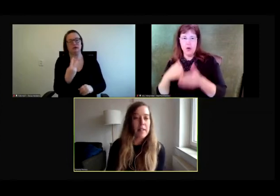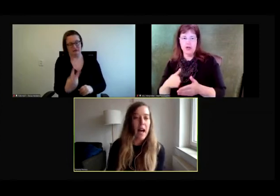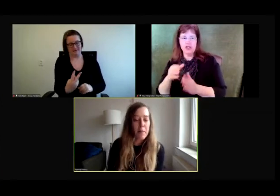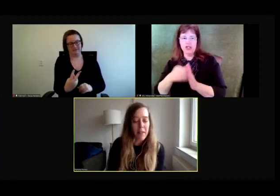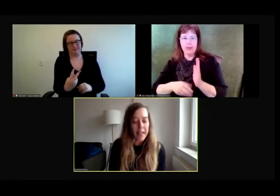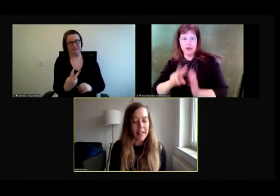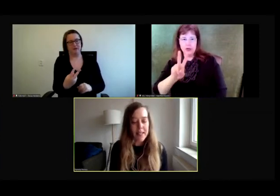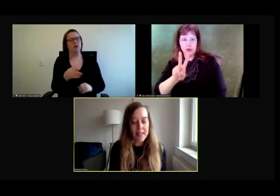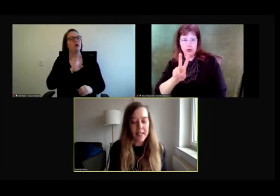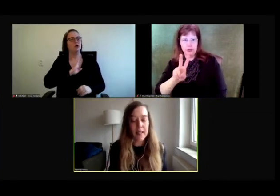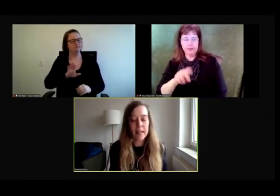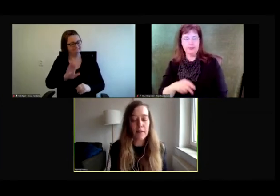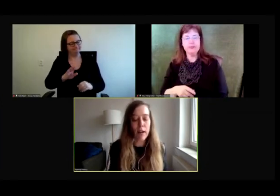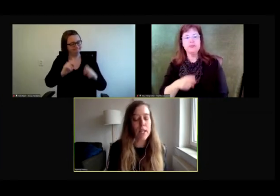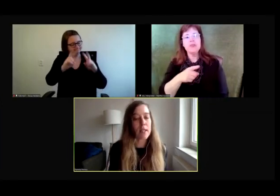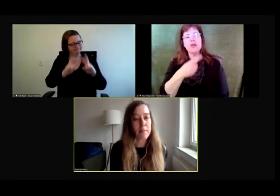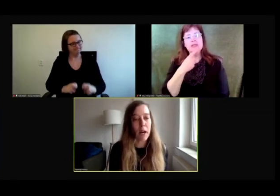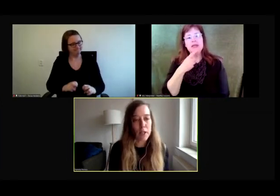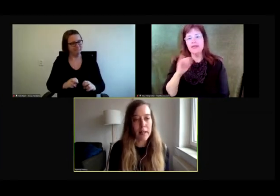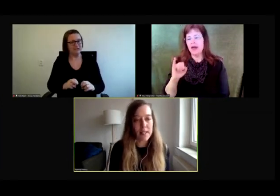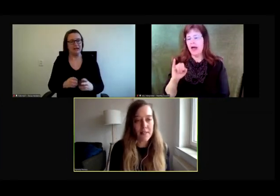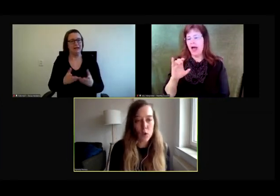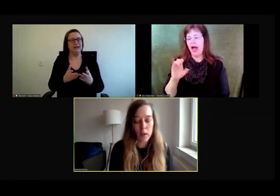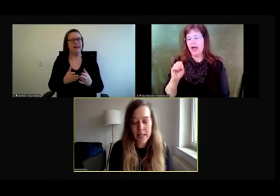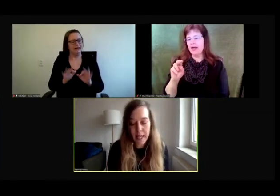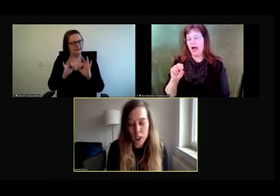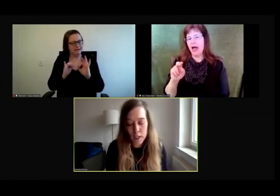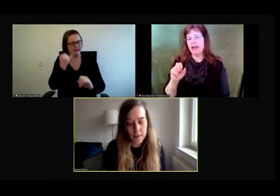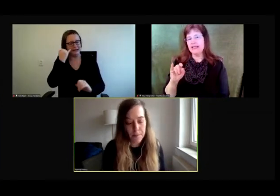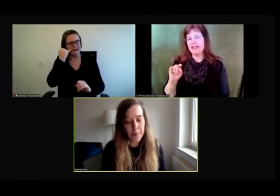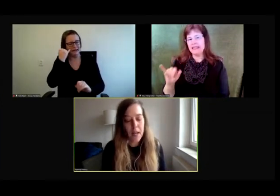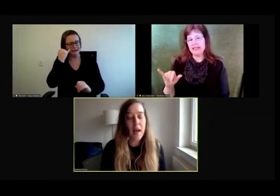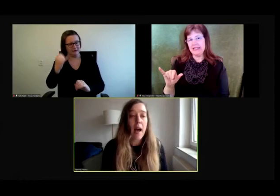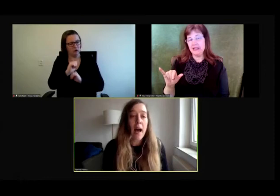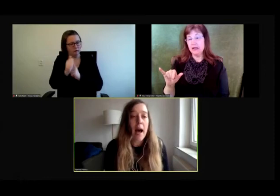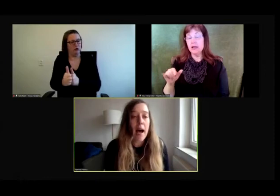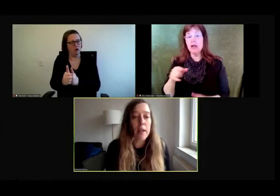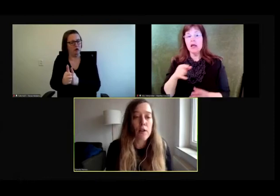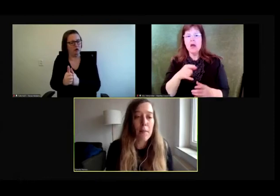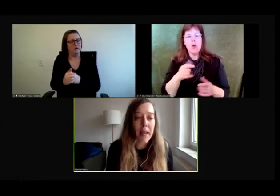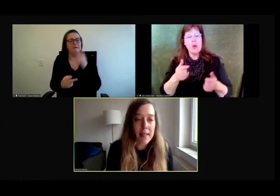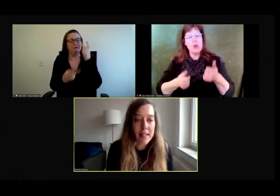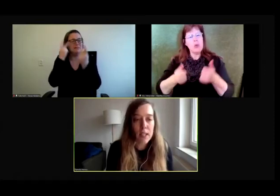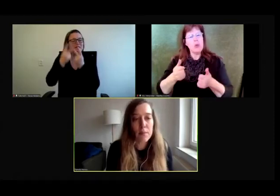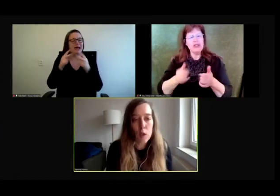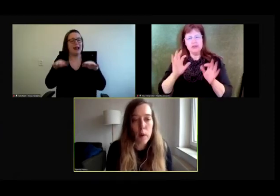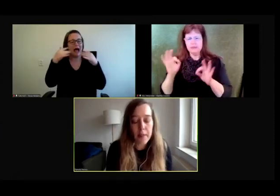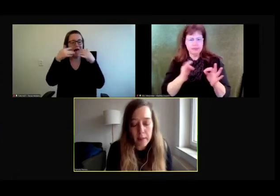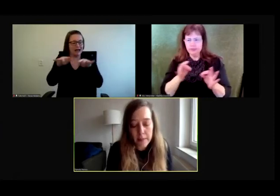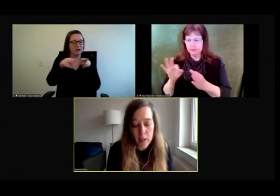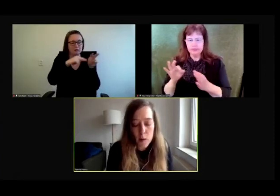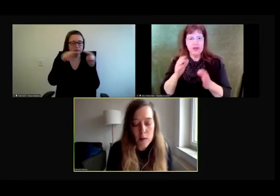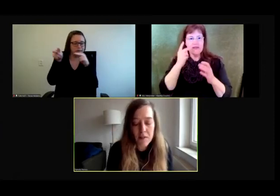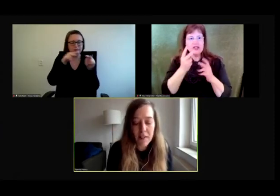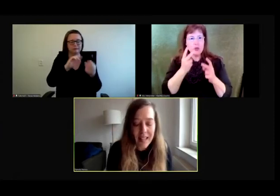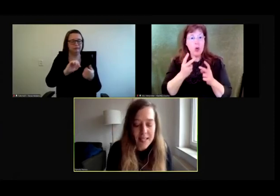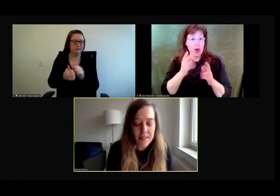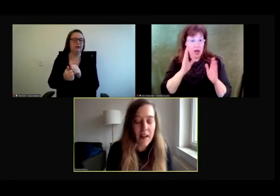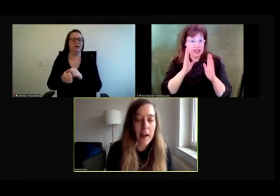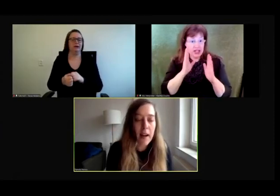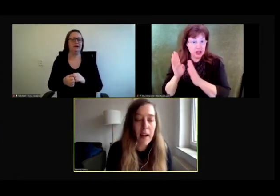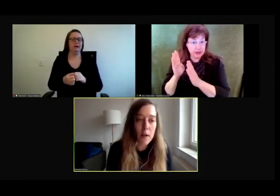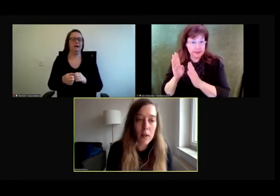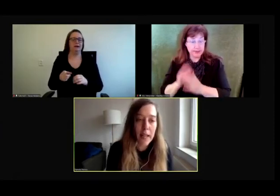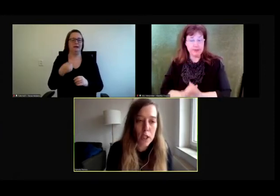analysis of whether type of iconicity differentially modulates visual attention. You draw a main distinction between the use